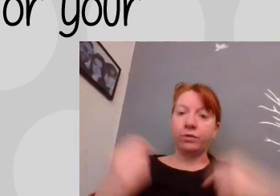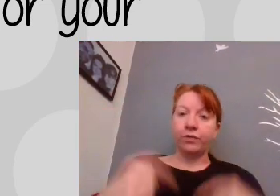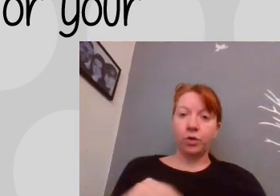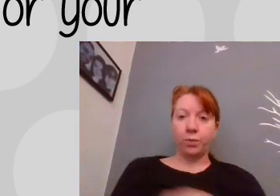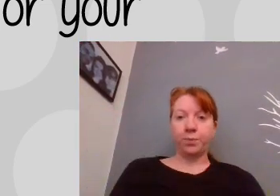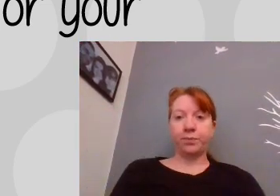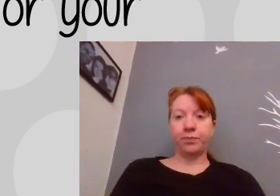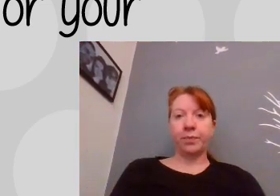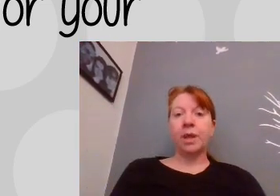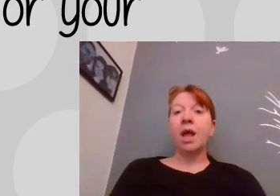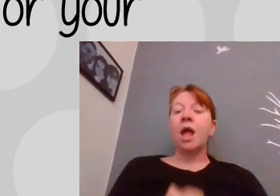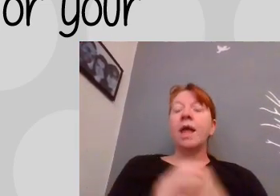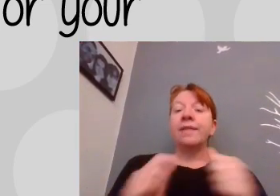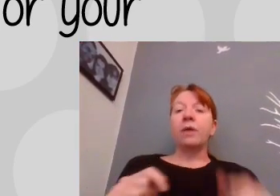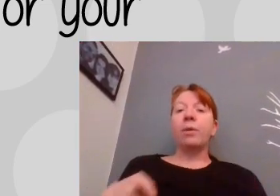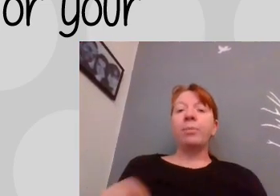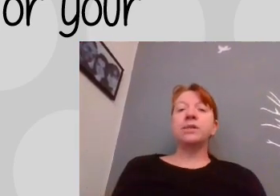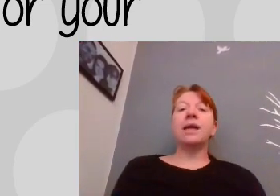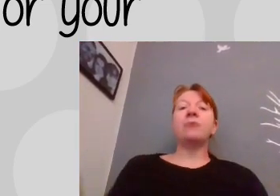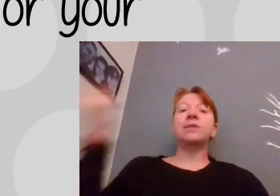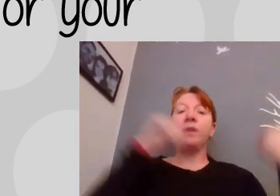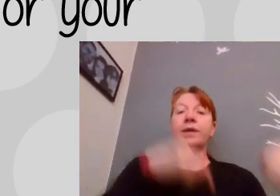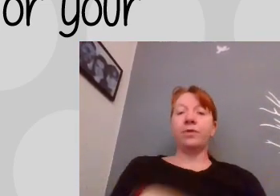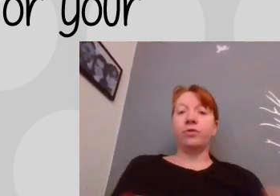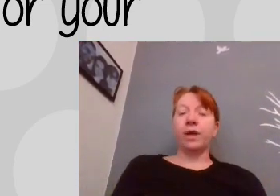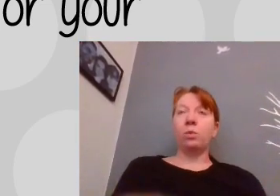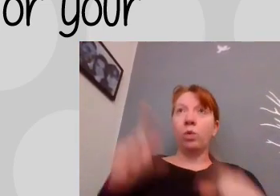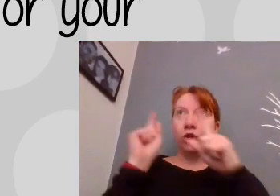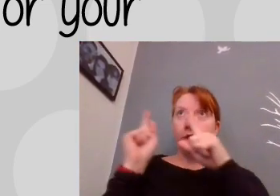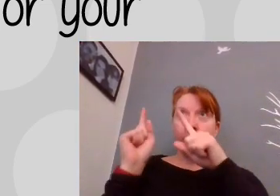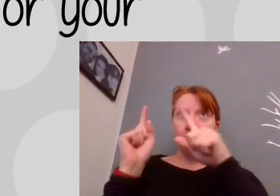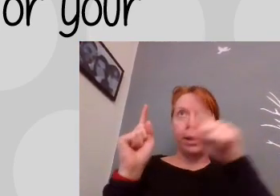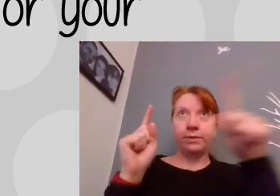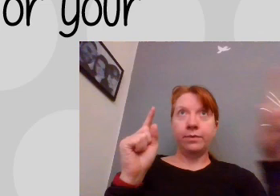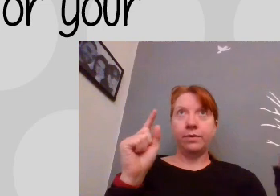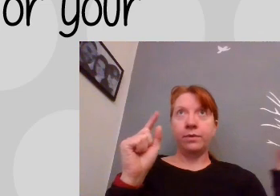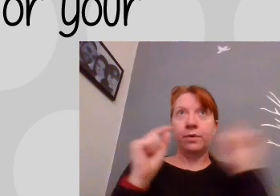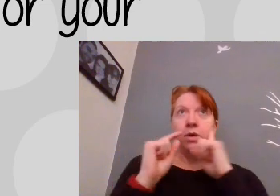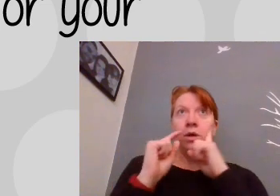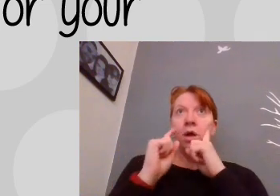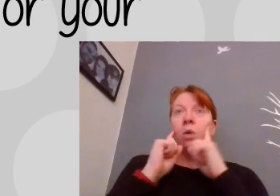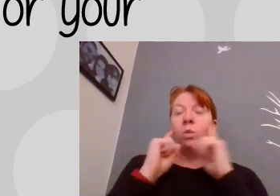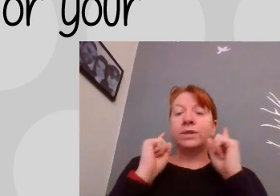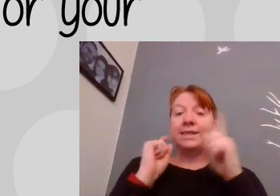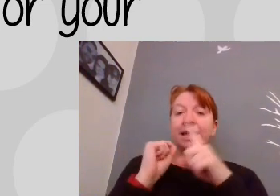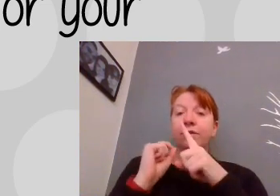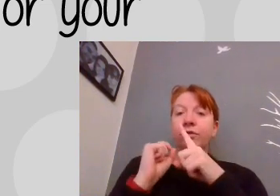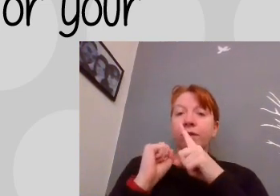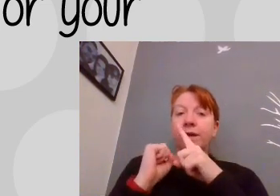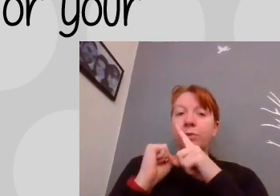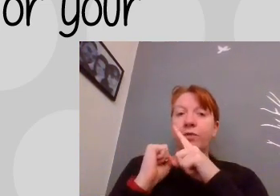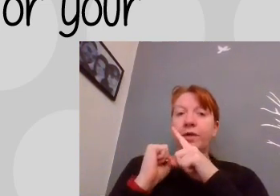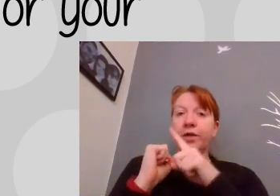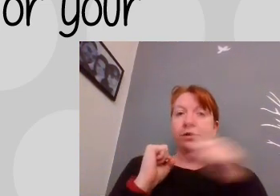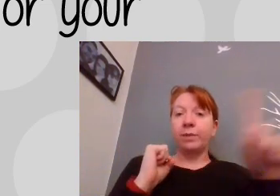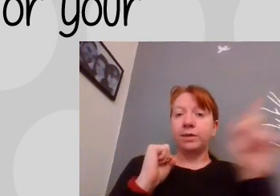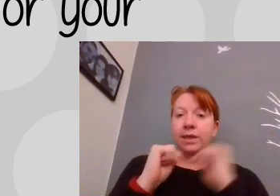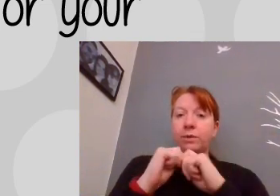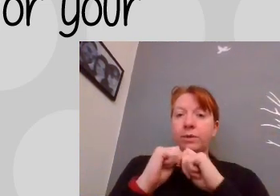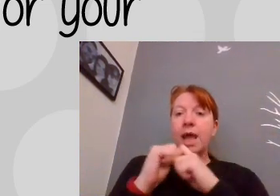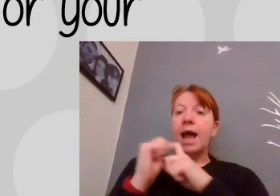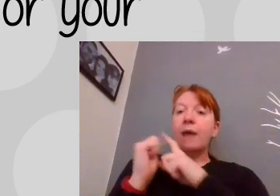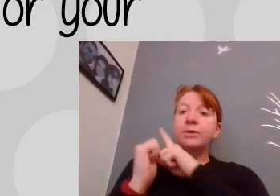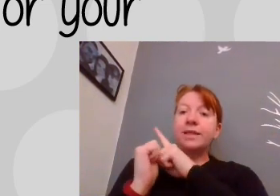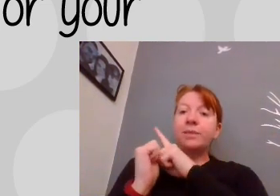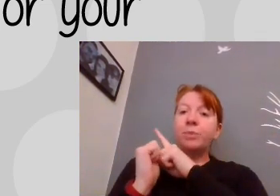miles an hour for you. Now, a person outside the train, watching the train, would see the train moving at 30 miles